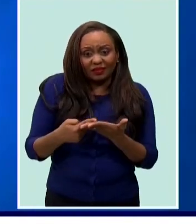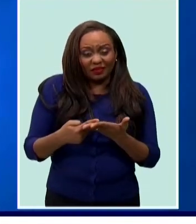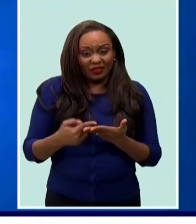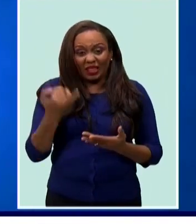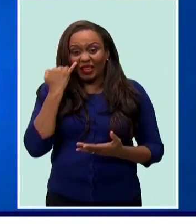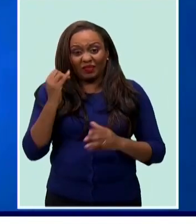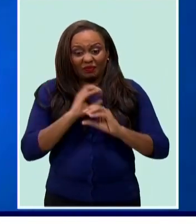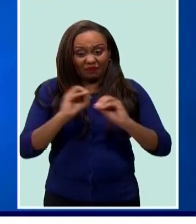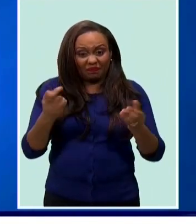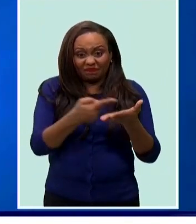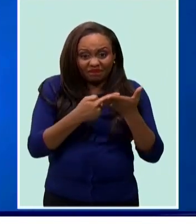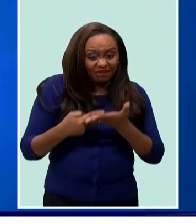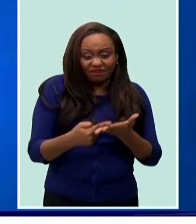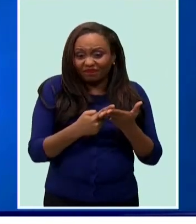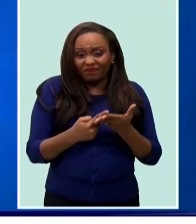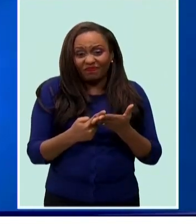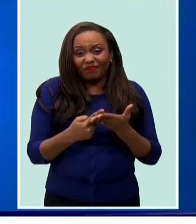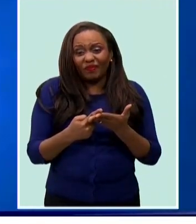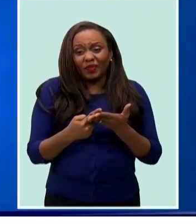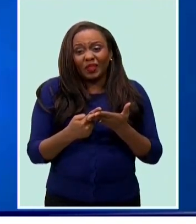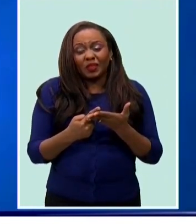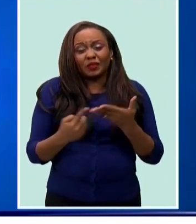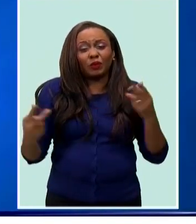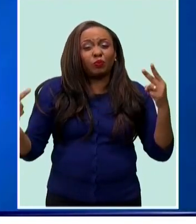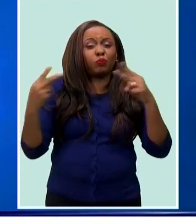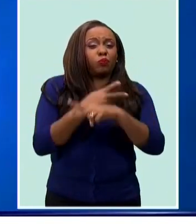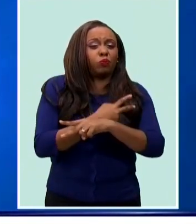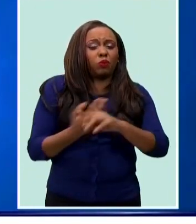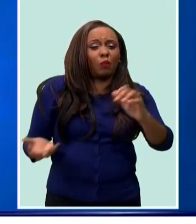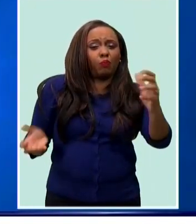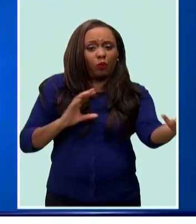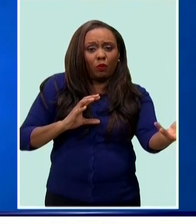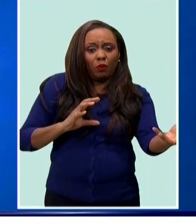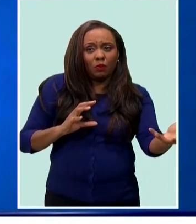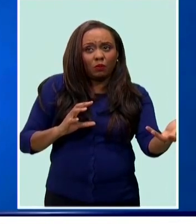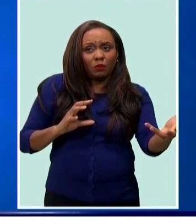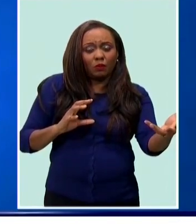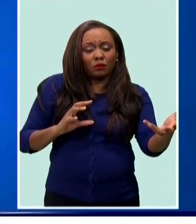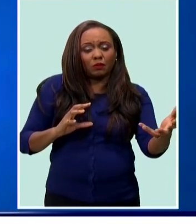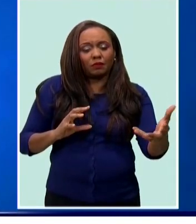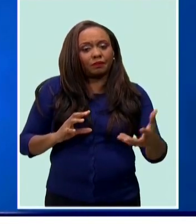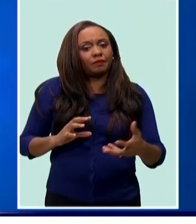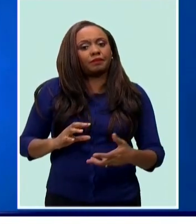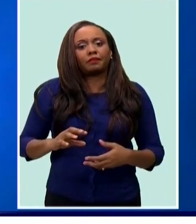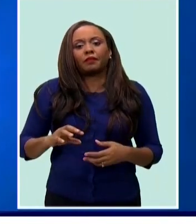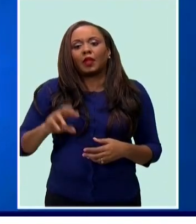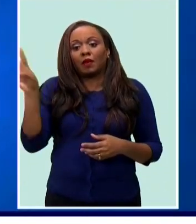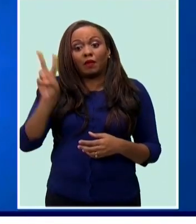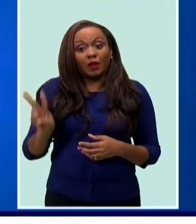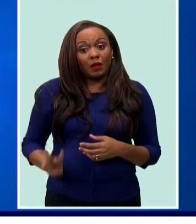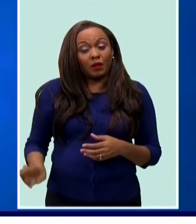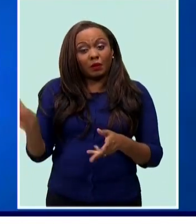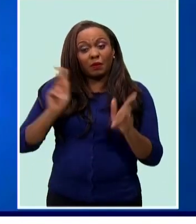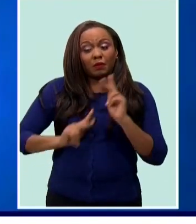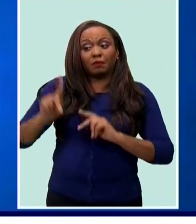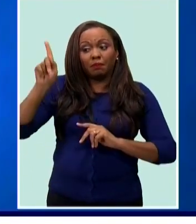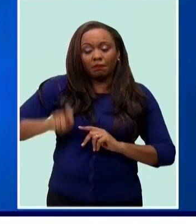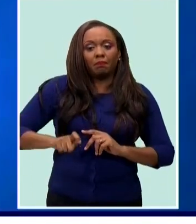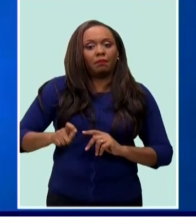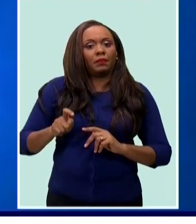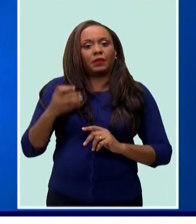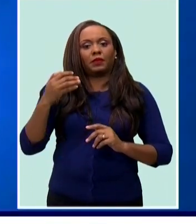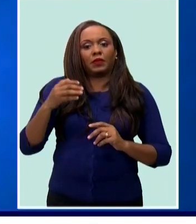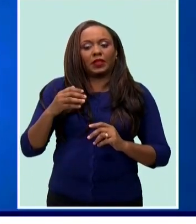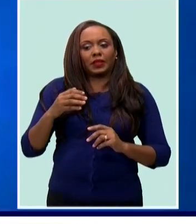the situation could become disastrous. The community maintains that the solution must come from among the Venezuelan people and abides by